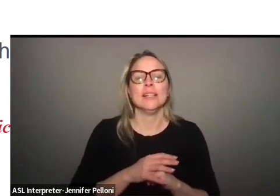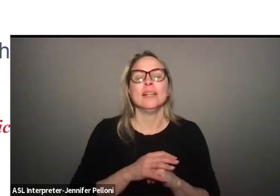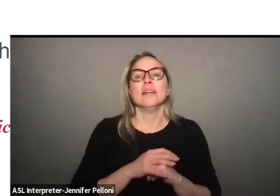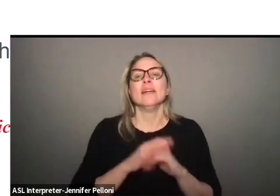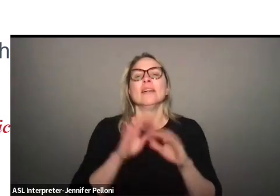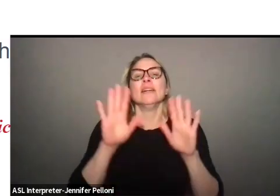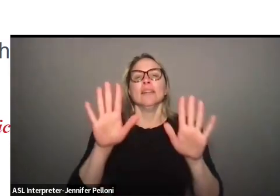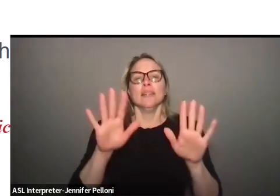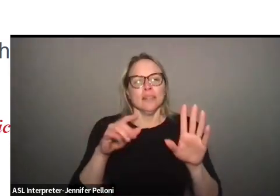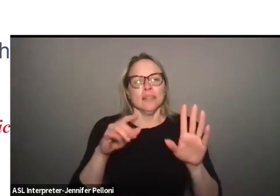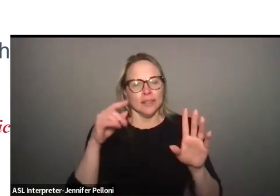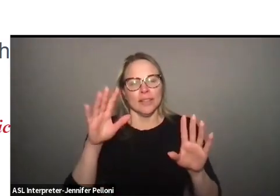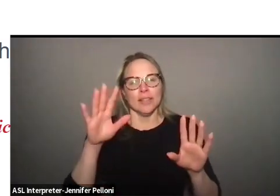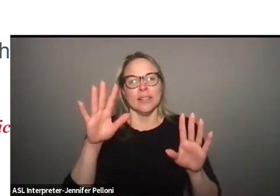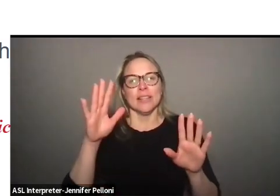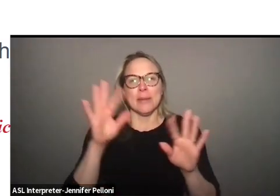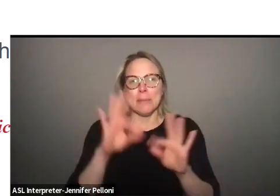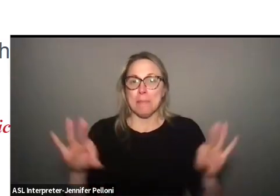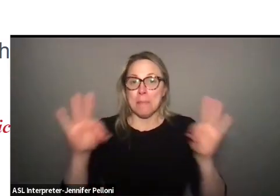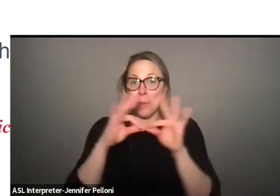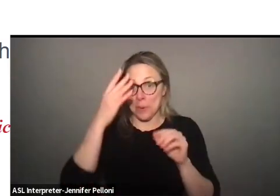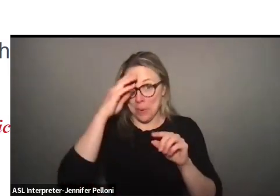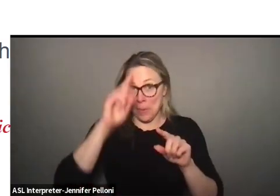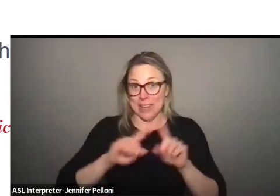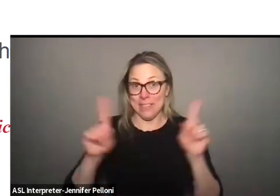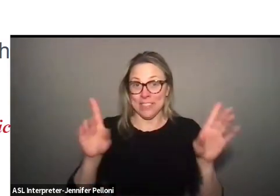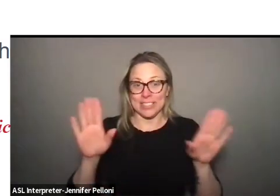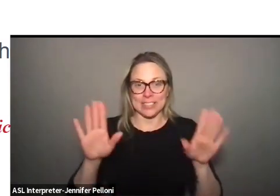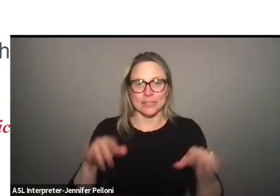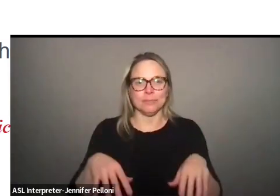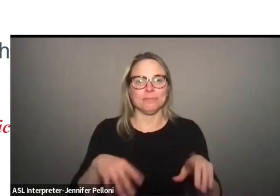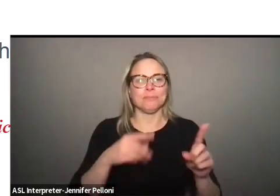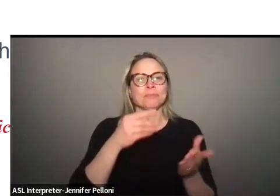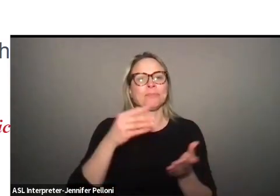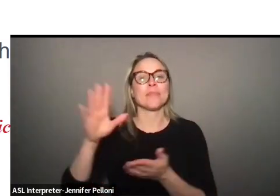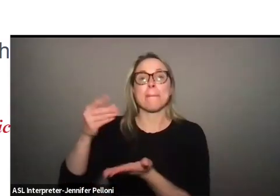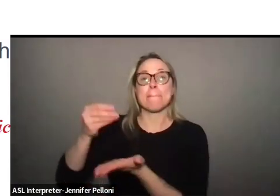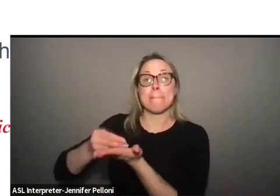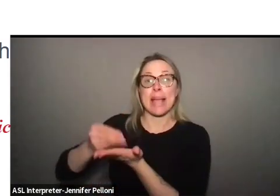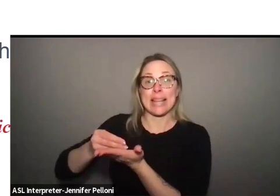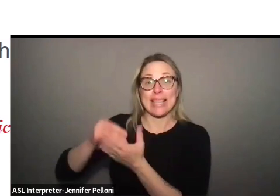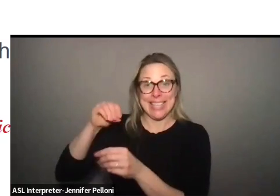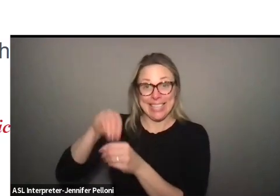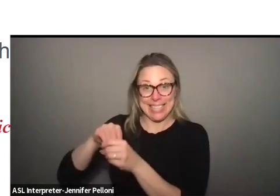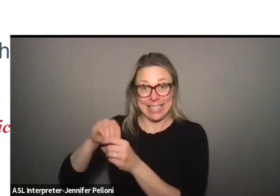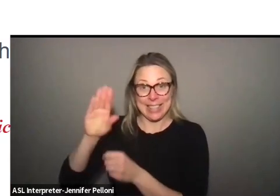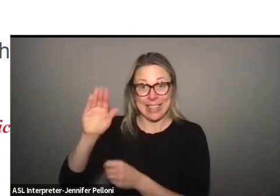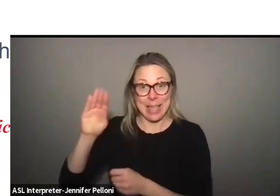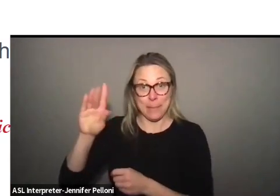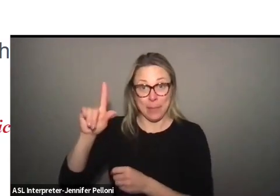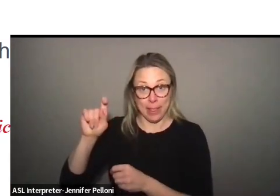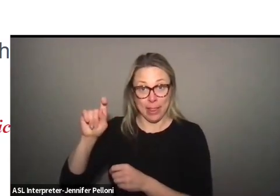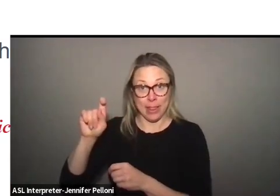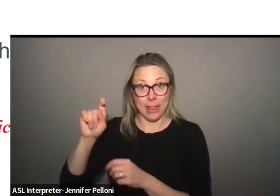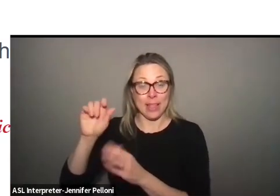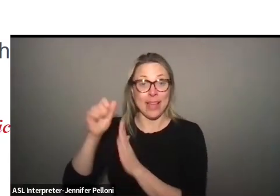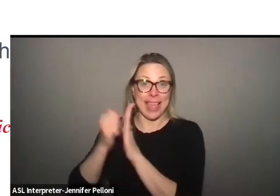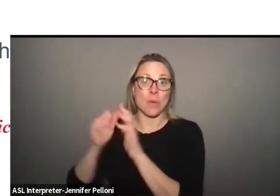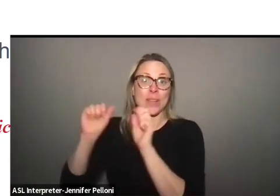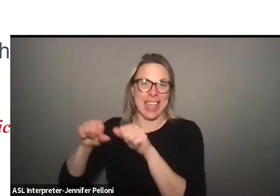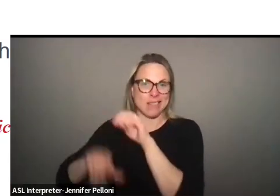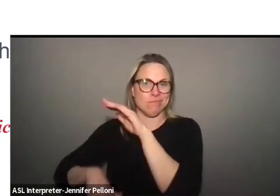this is an important difference between money inside of an ABLE account, again, up to